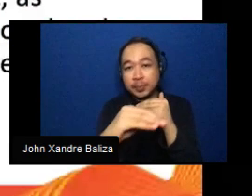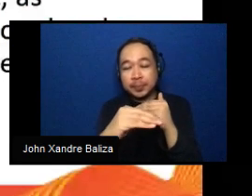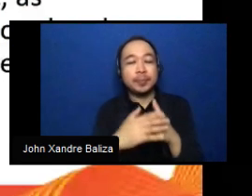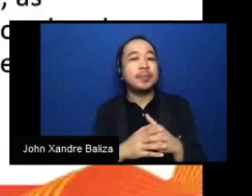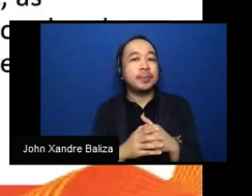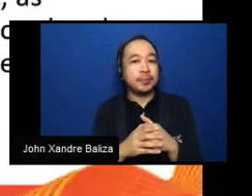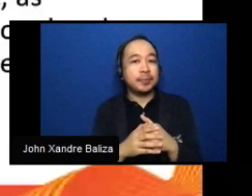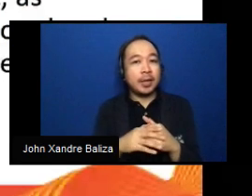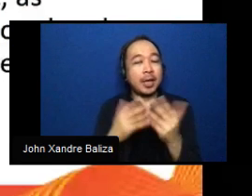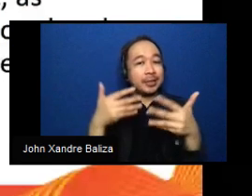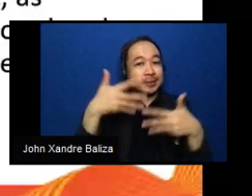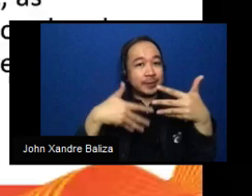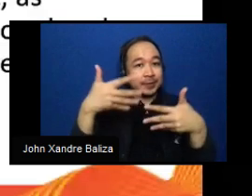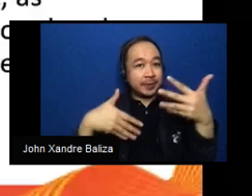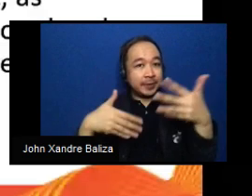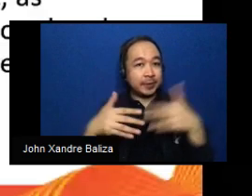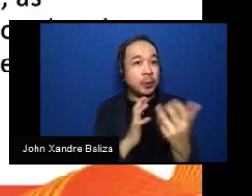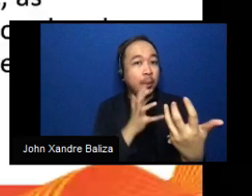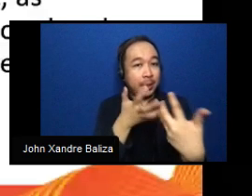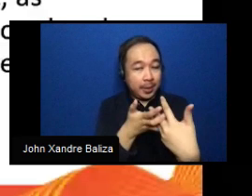actions align closely with the SDGs.